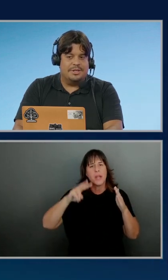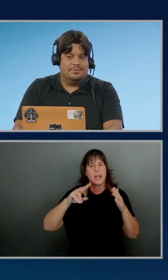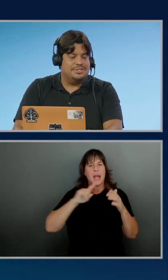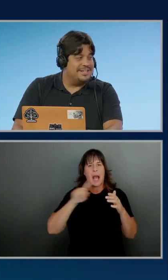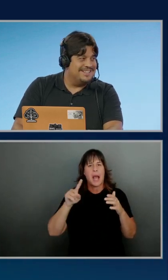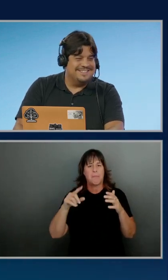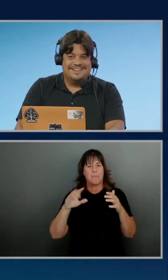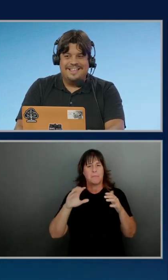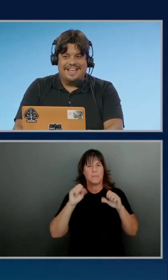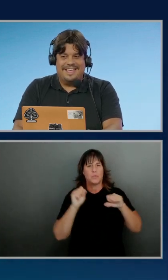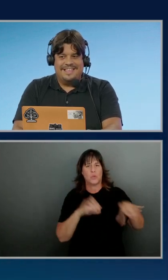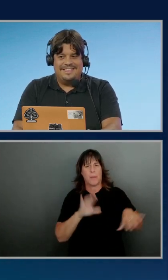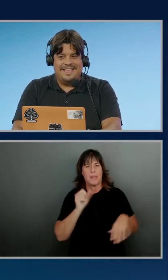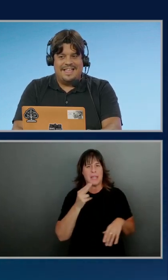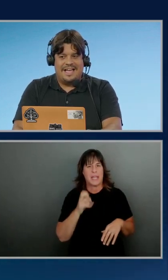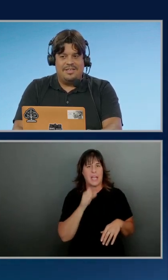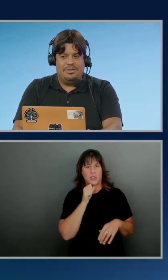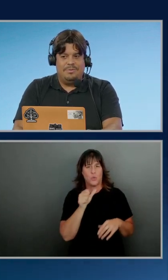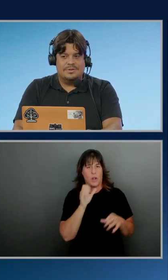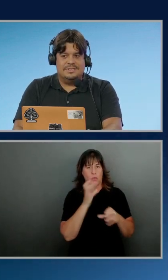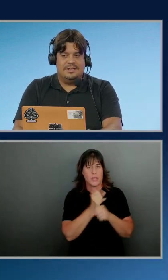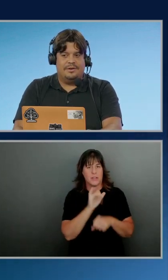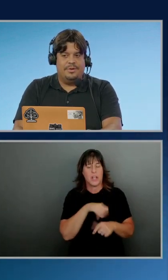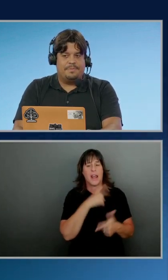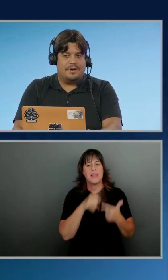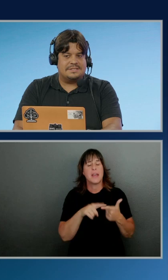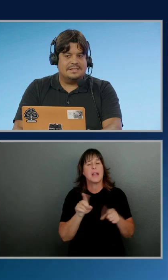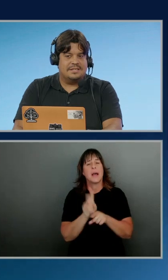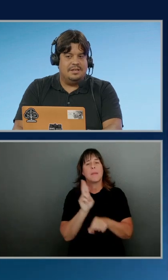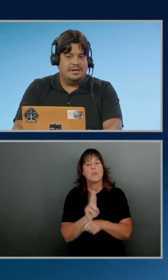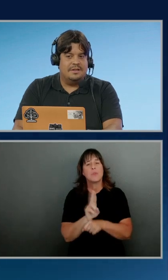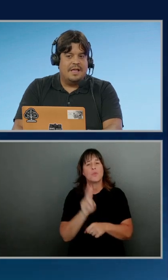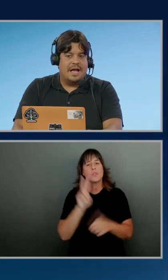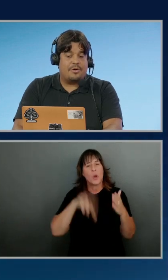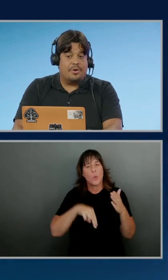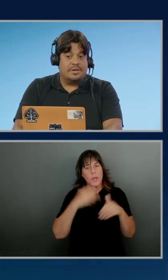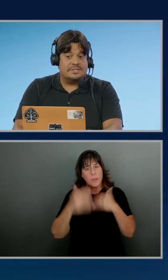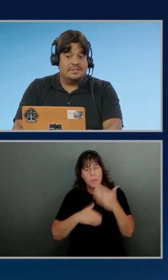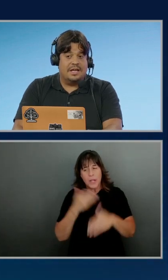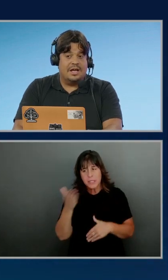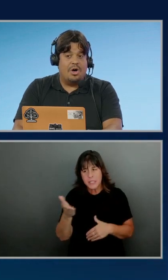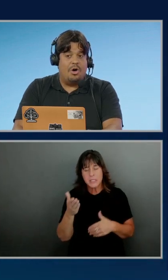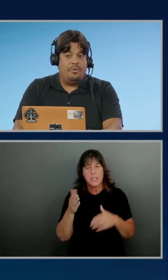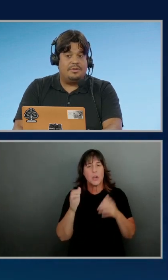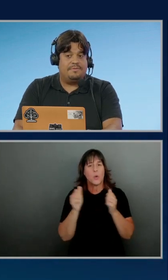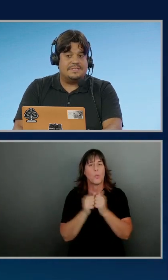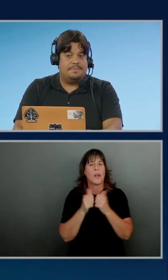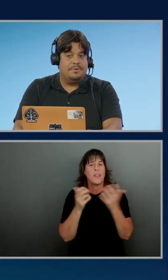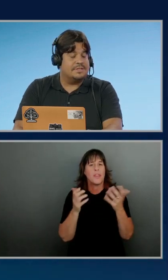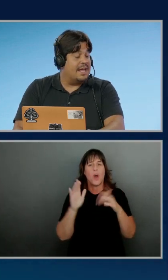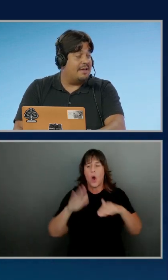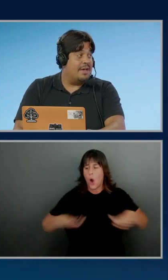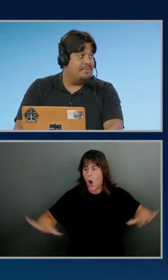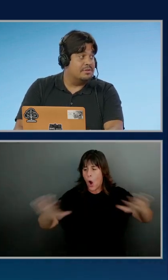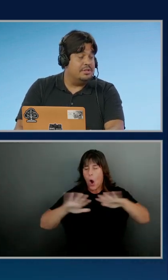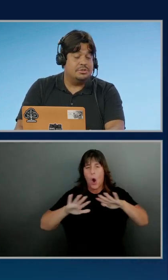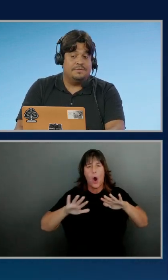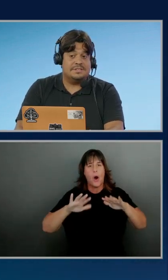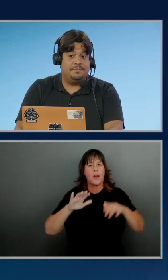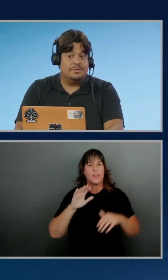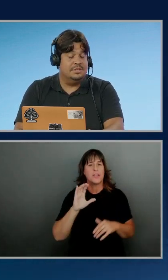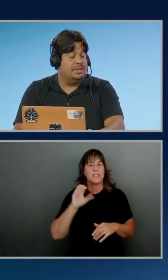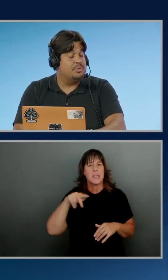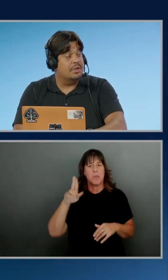cache so I don't cheat. And then I'm using a read process here across all the vCPUs that I have. I have